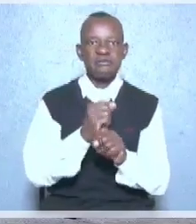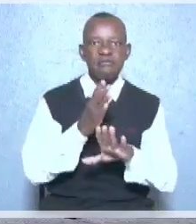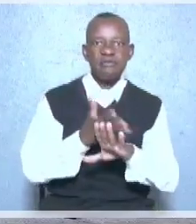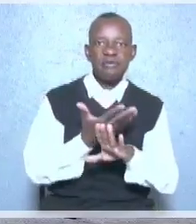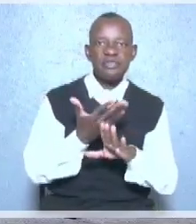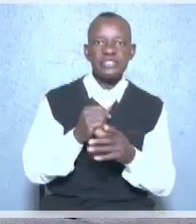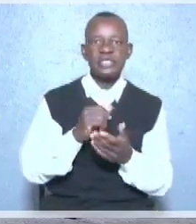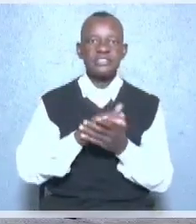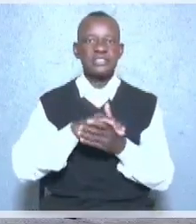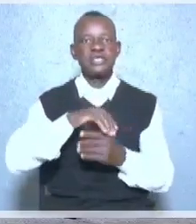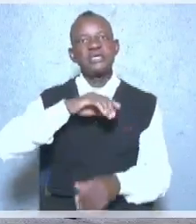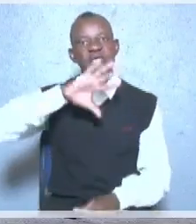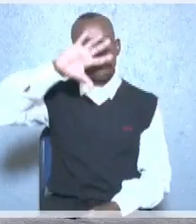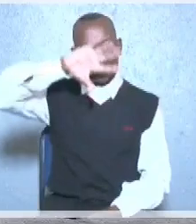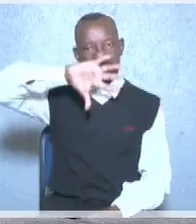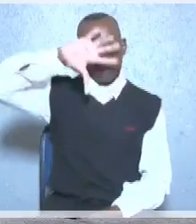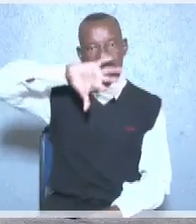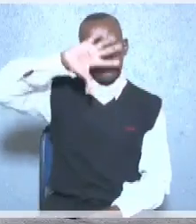sacrifices.